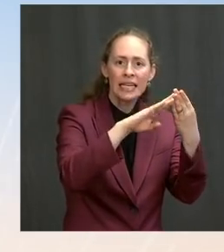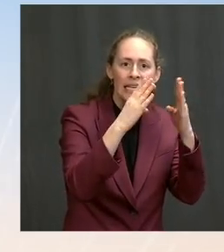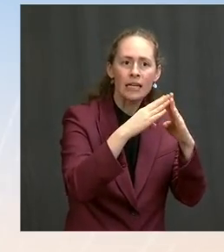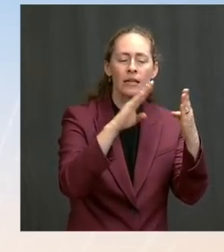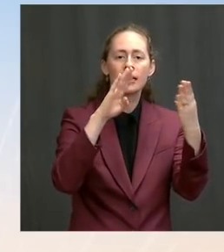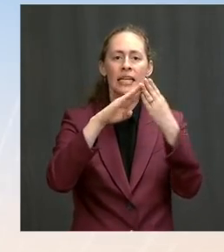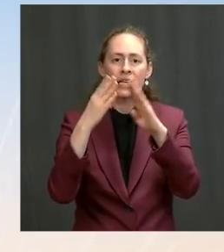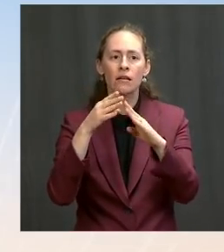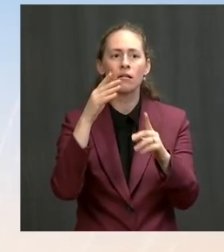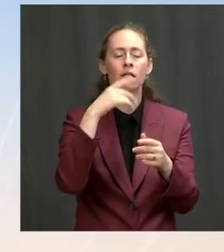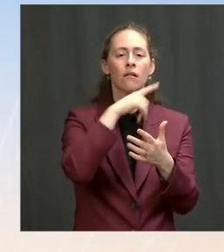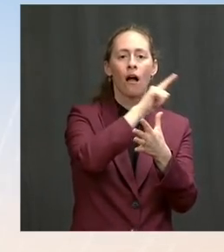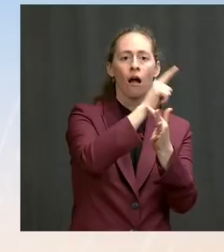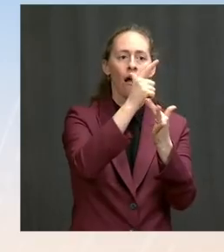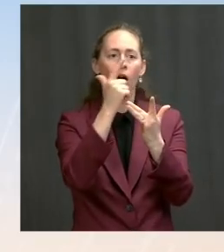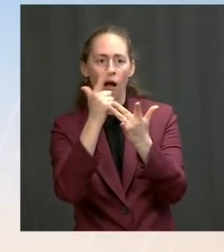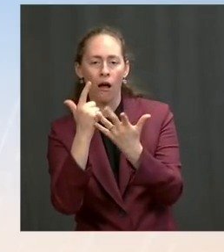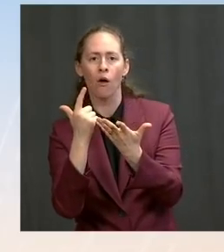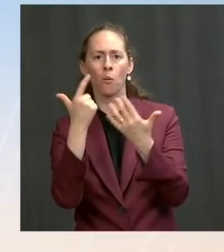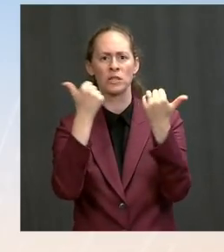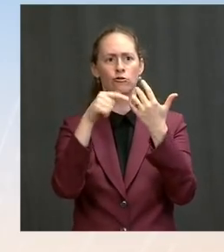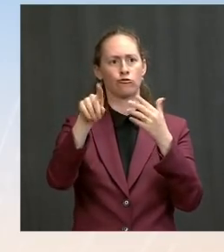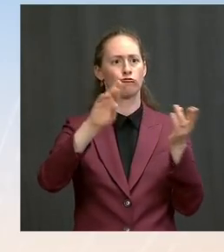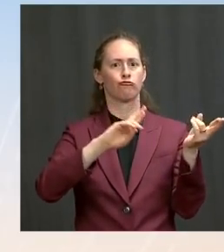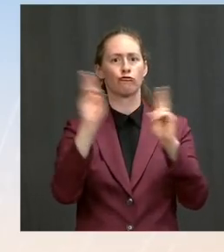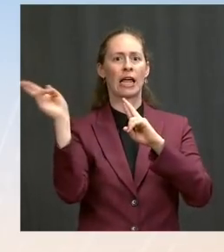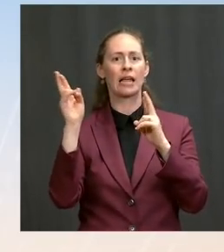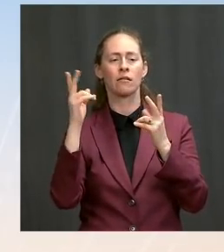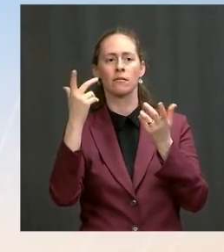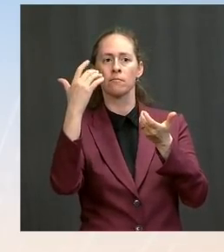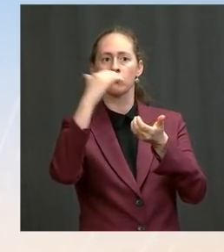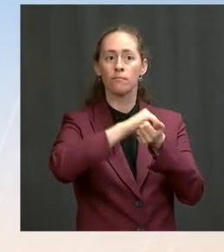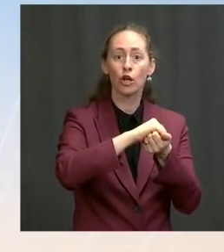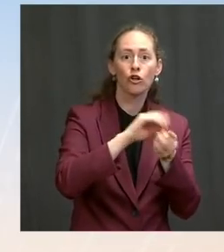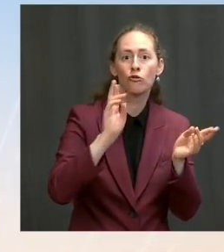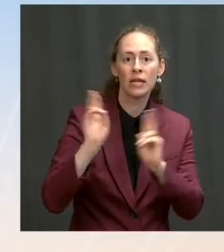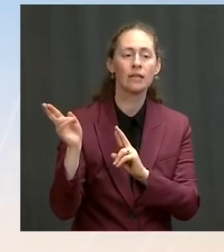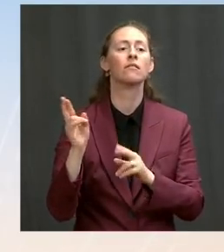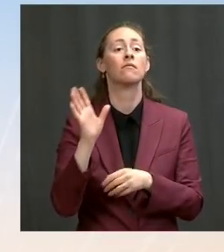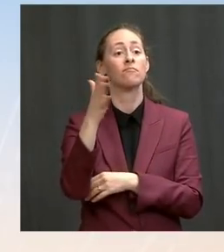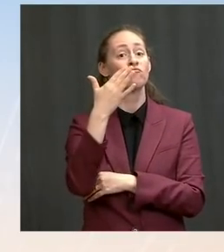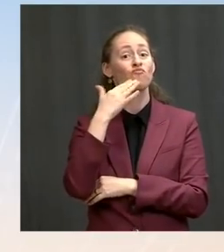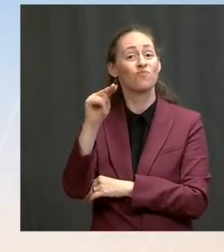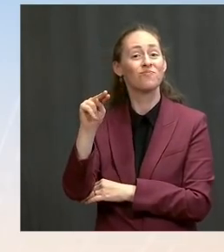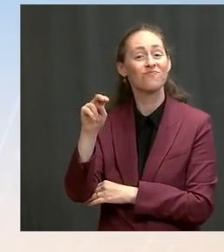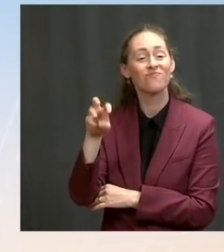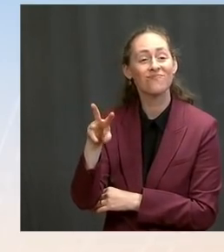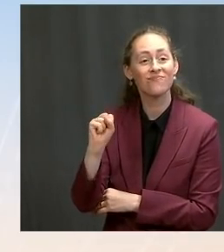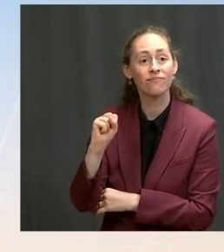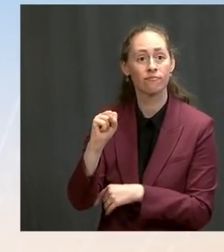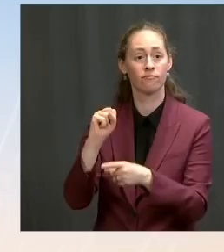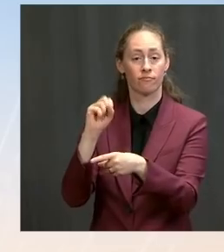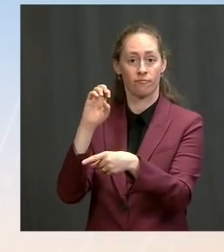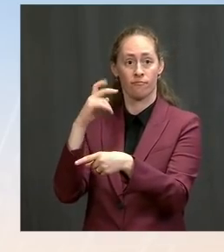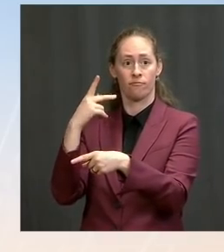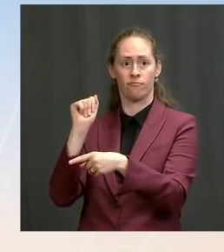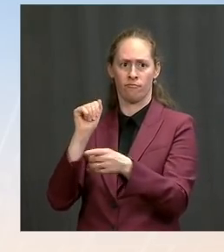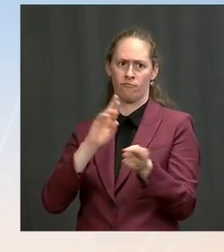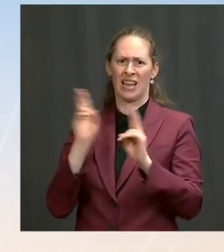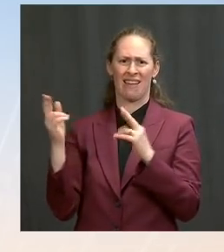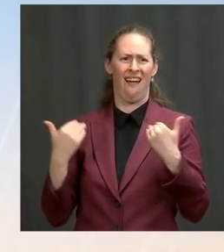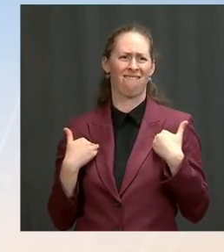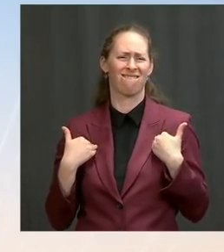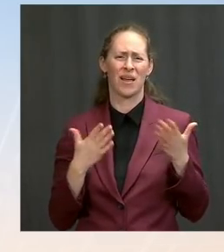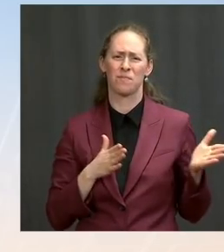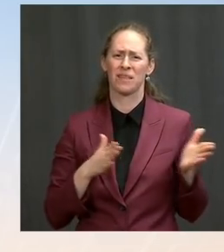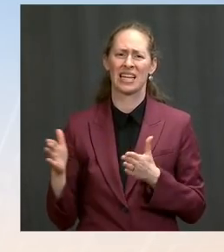engage with our state partners. The good news is EPA has water infrastructure programs in place. We have the infrastructure to push